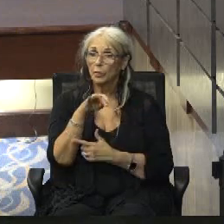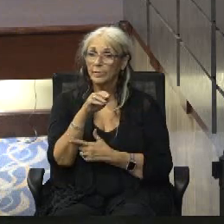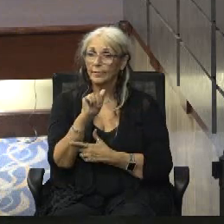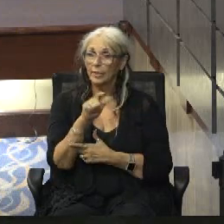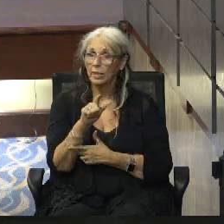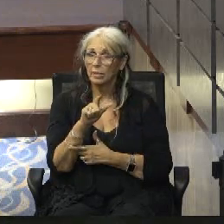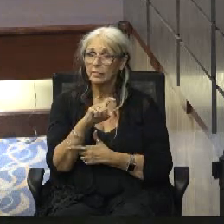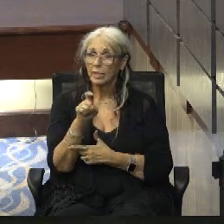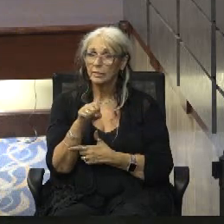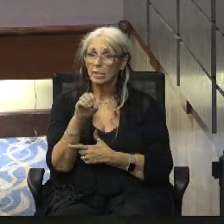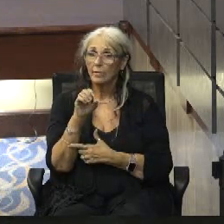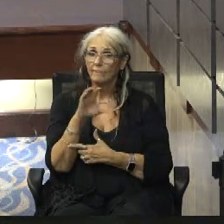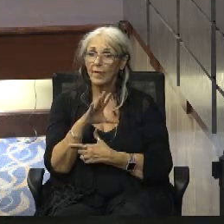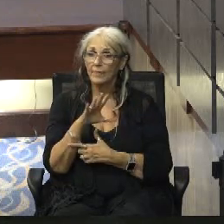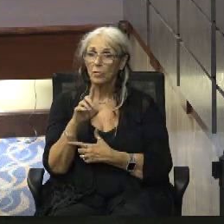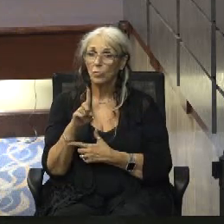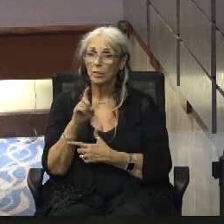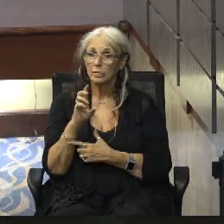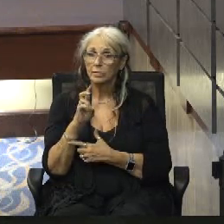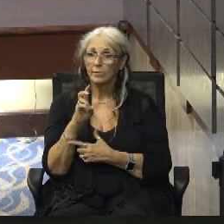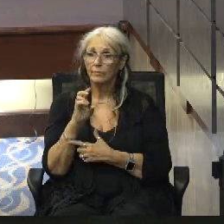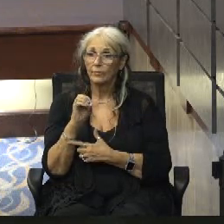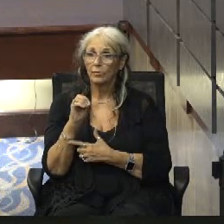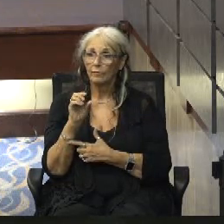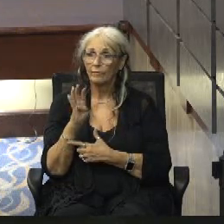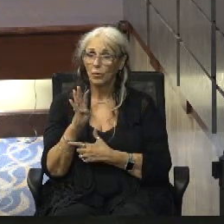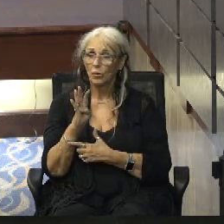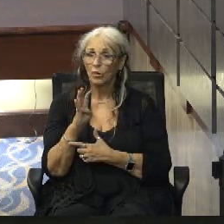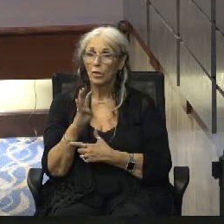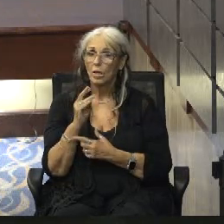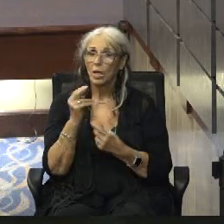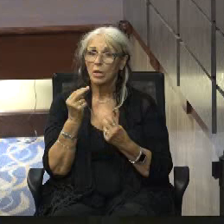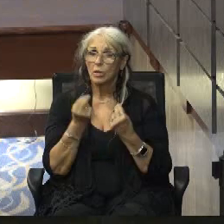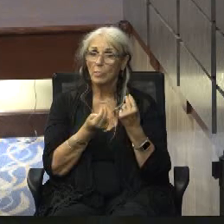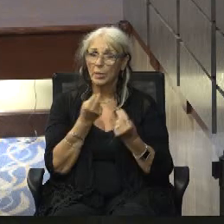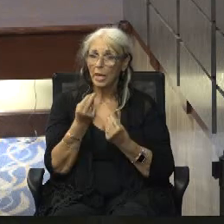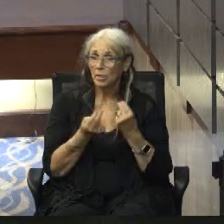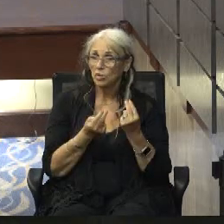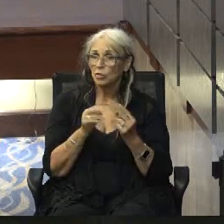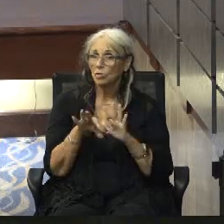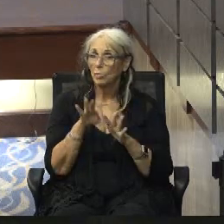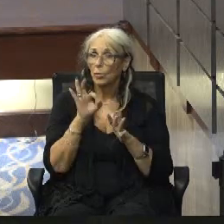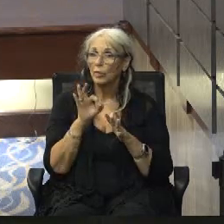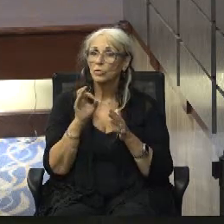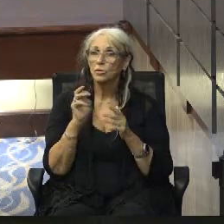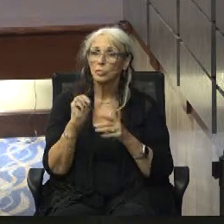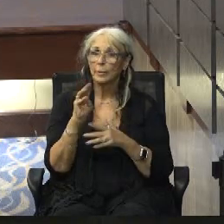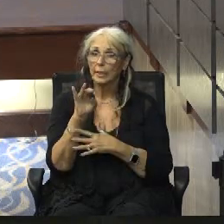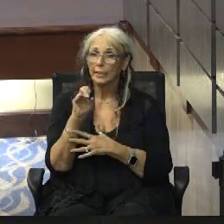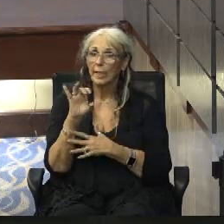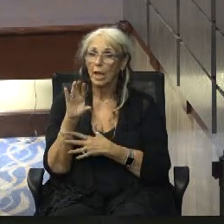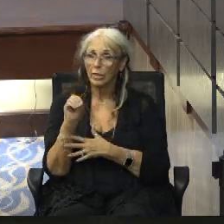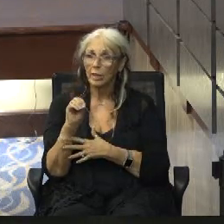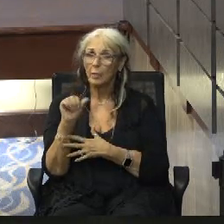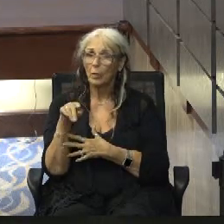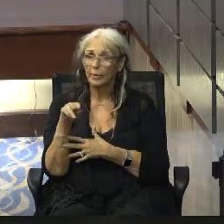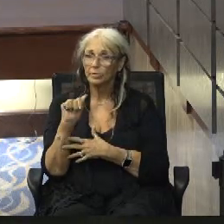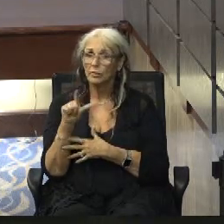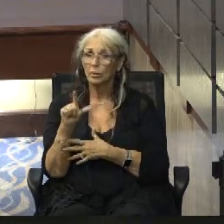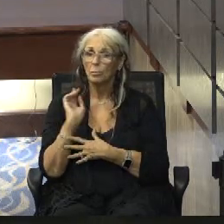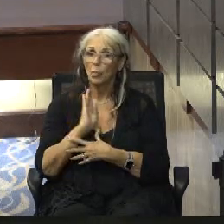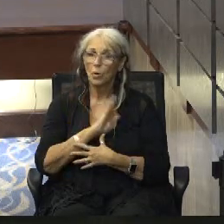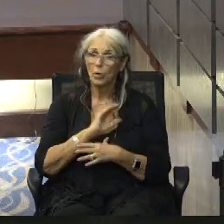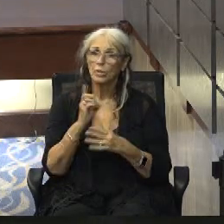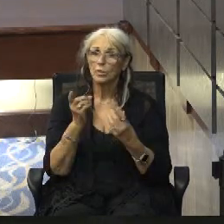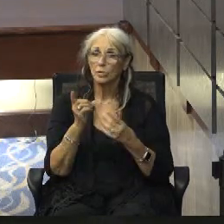Open Meetings Act, Section 551.074, nomination and appointment of individuals to the McLennan County Appraisal District Board of Directors.